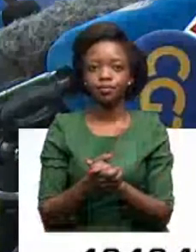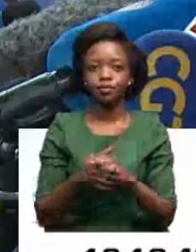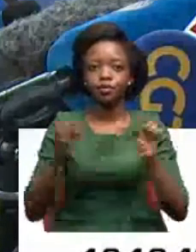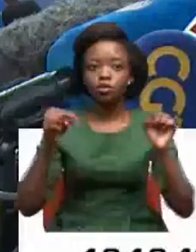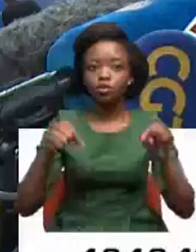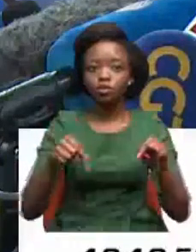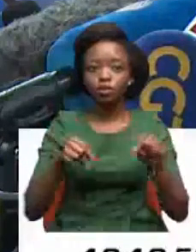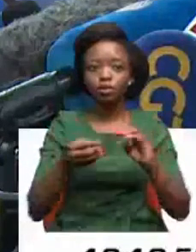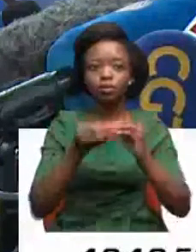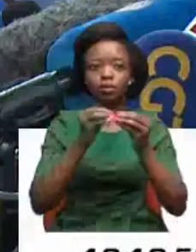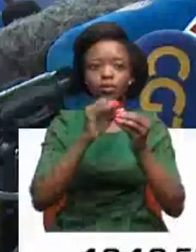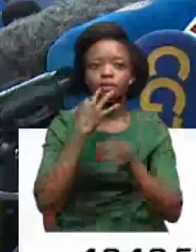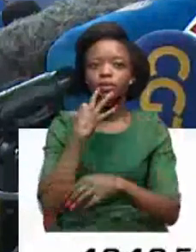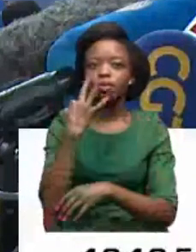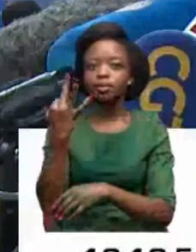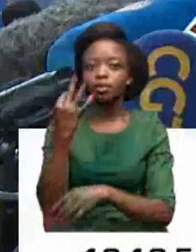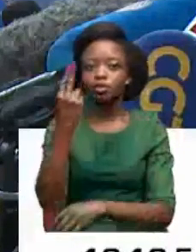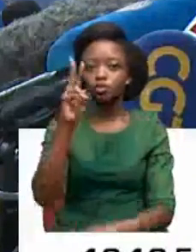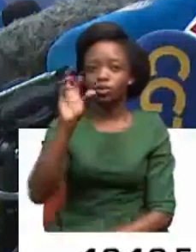To date, a total of